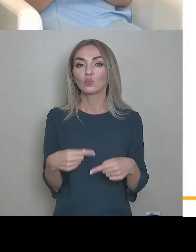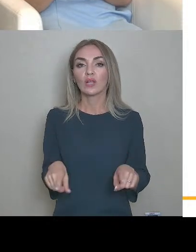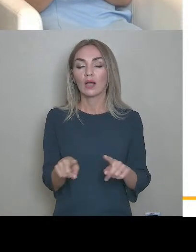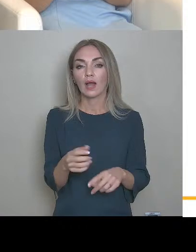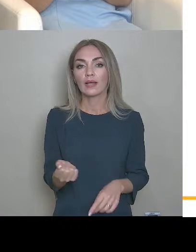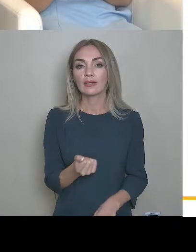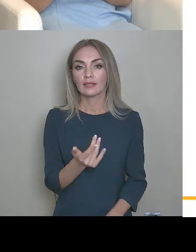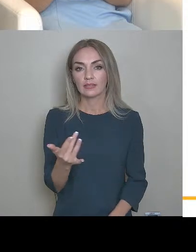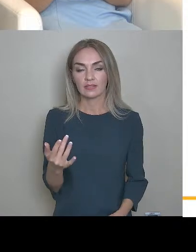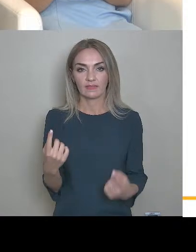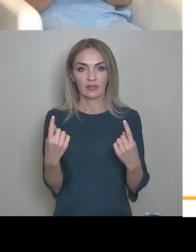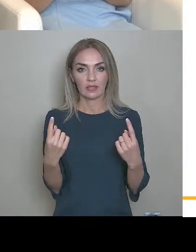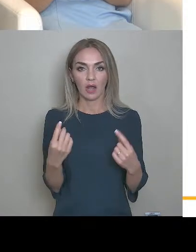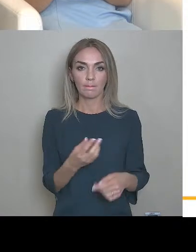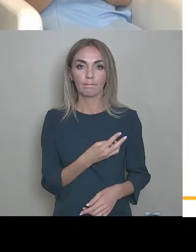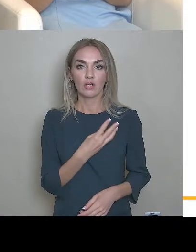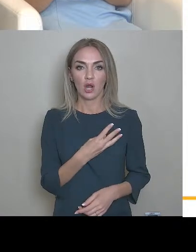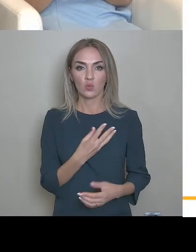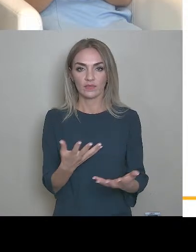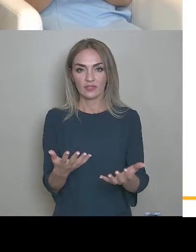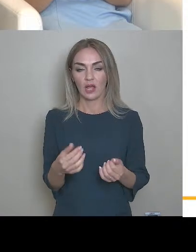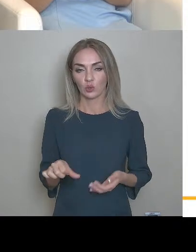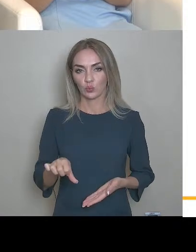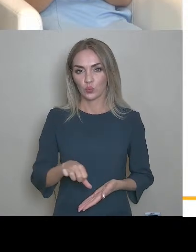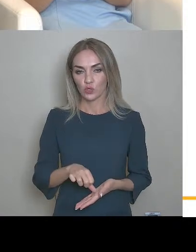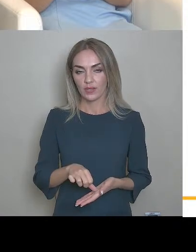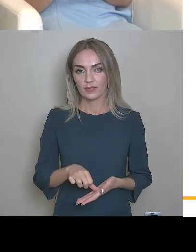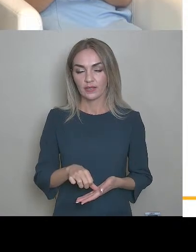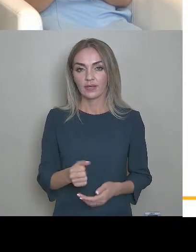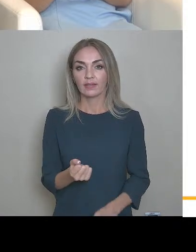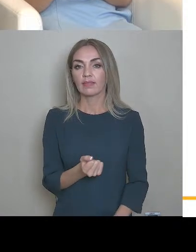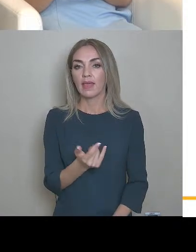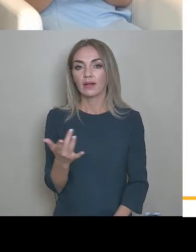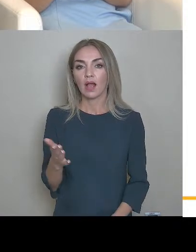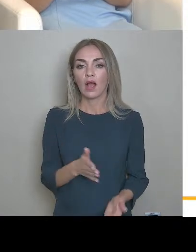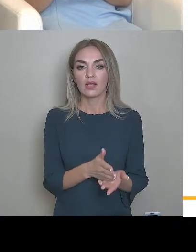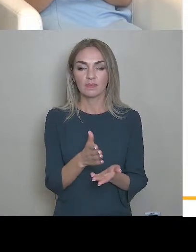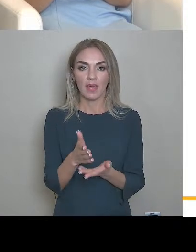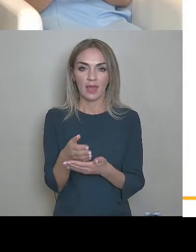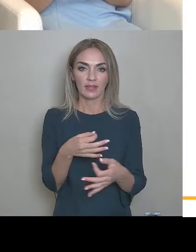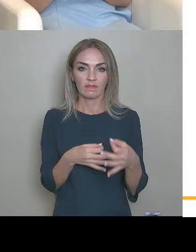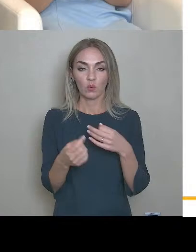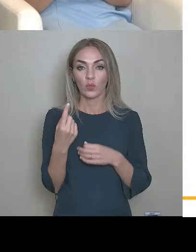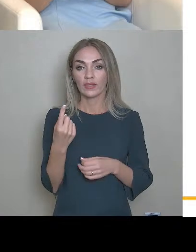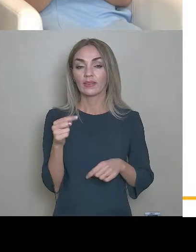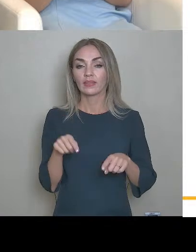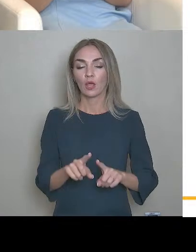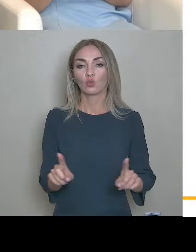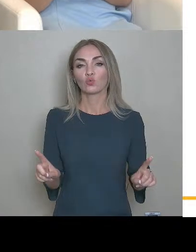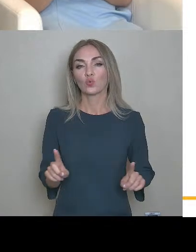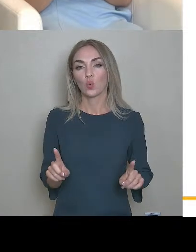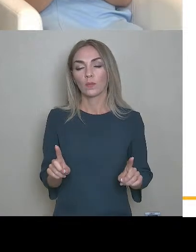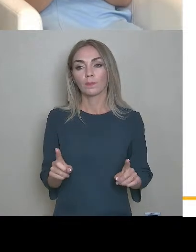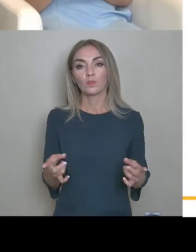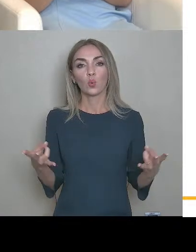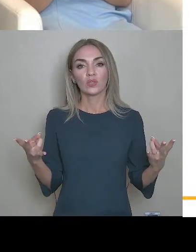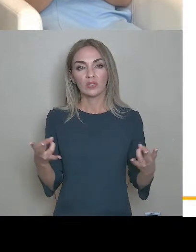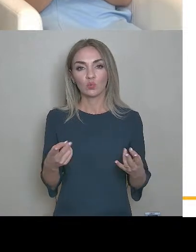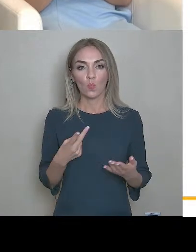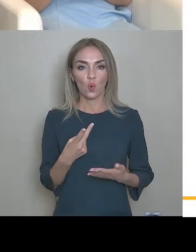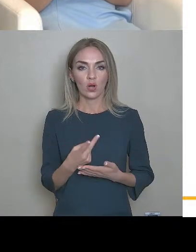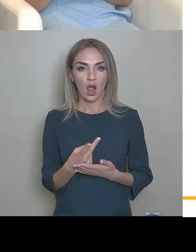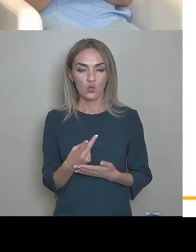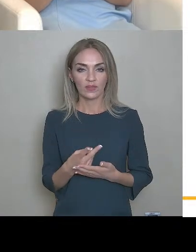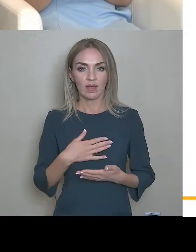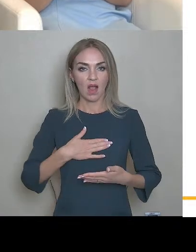who spoke about the reasons for a large number of those who desire to participate in the elections. And